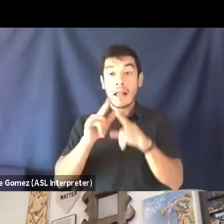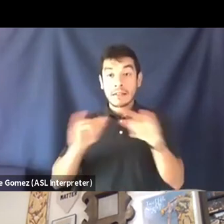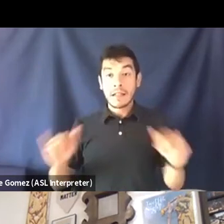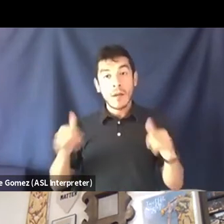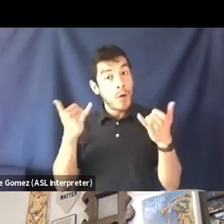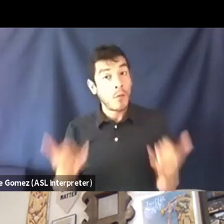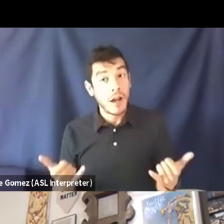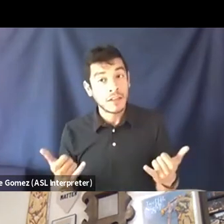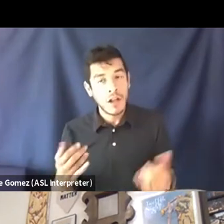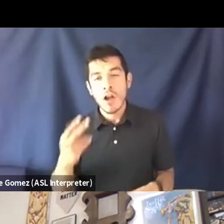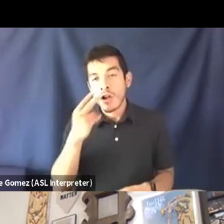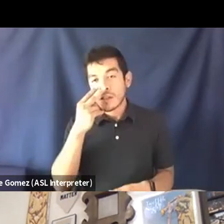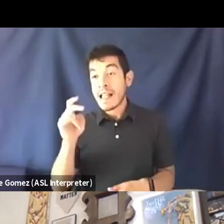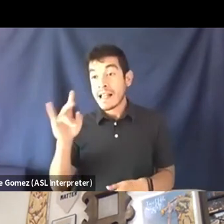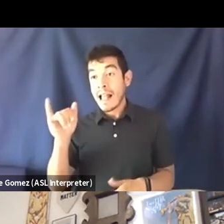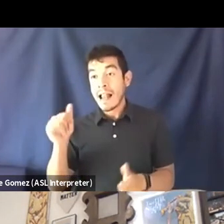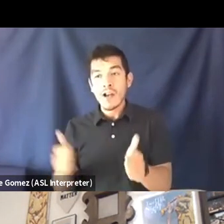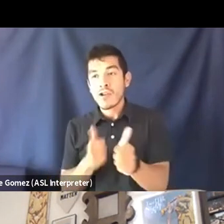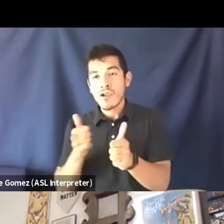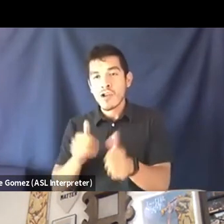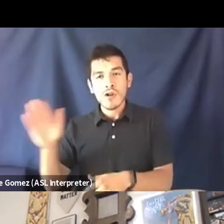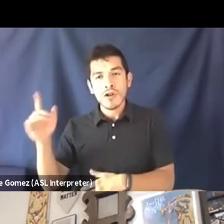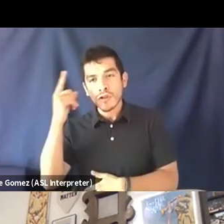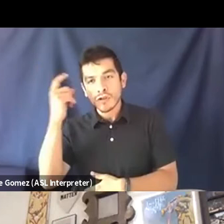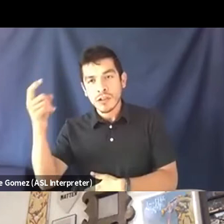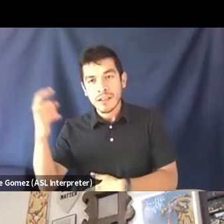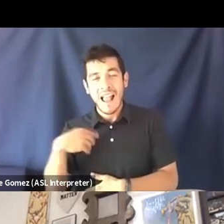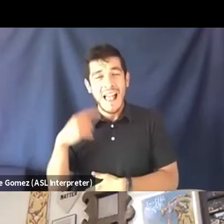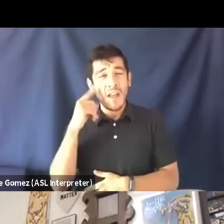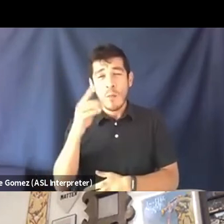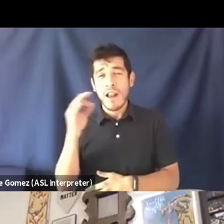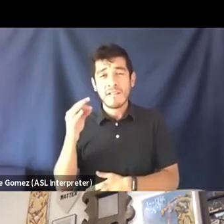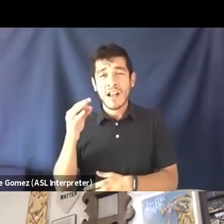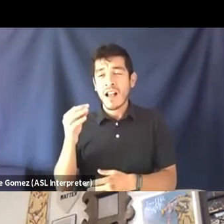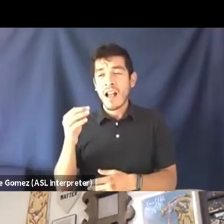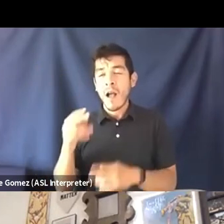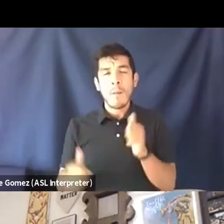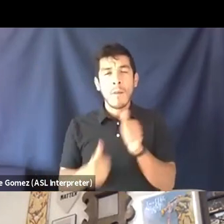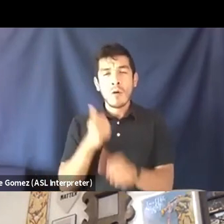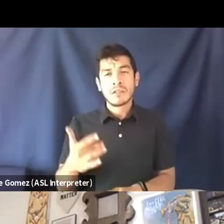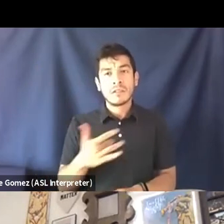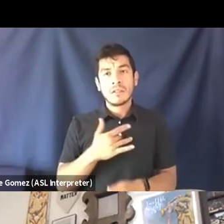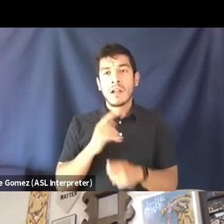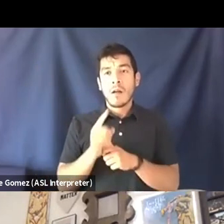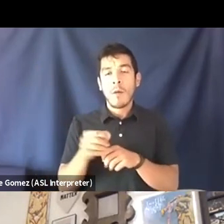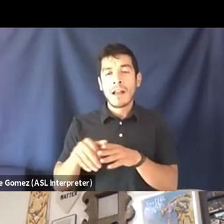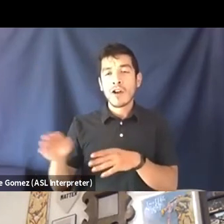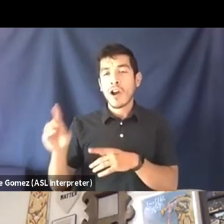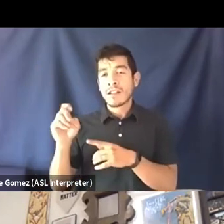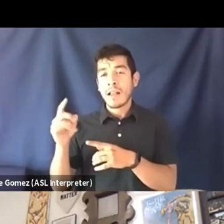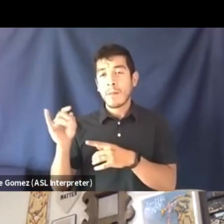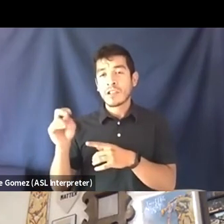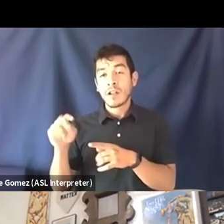own dreams. You know, one of the most, I think, poignant moments in the deposition, you know, there are many poignant moments, but when